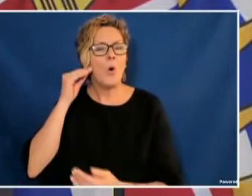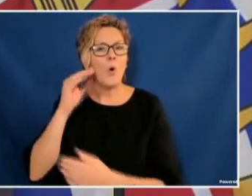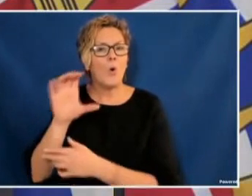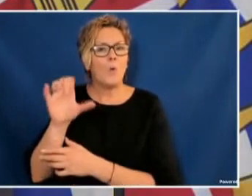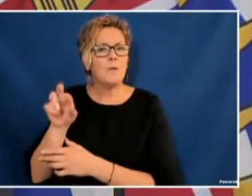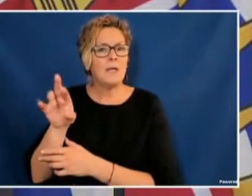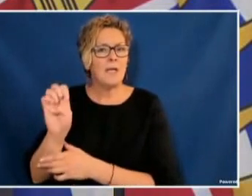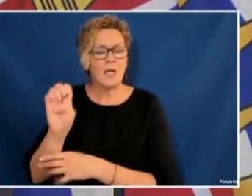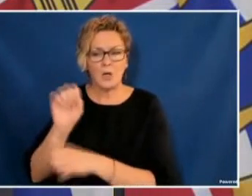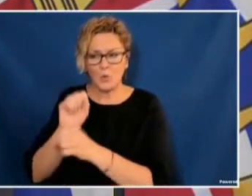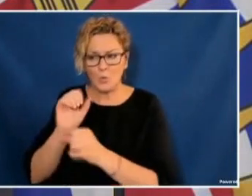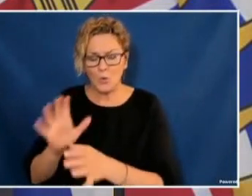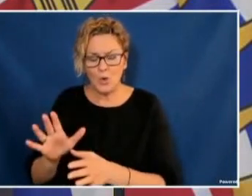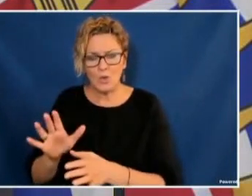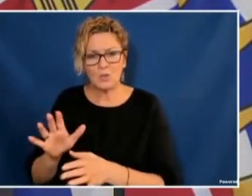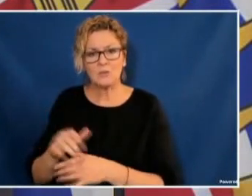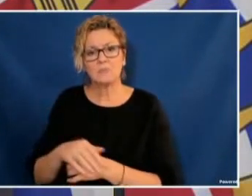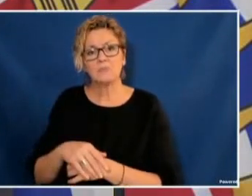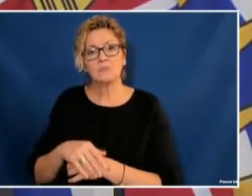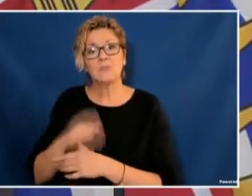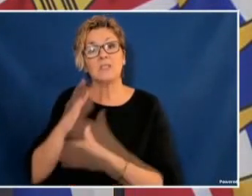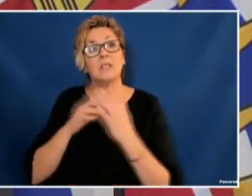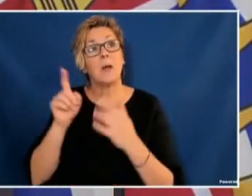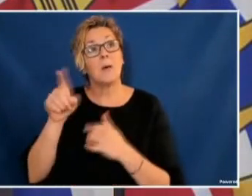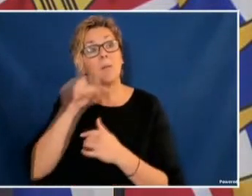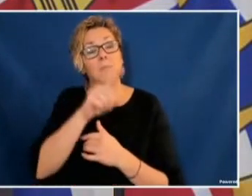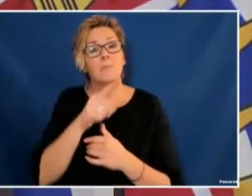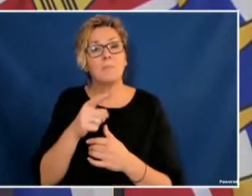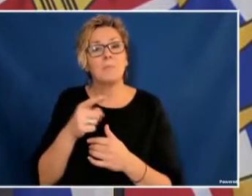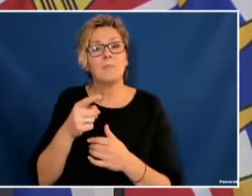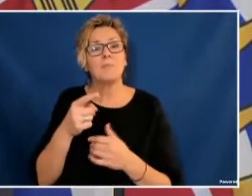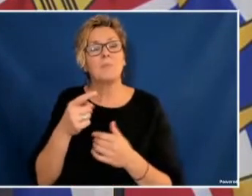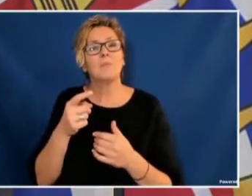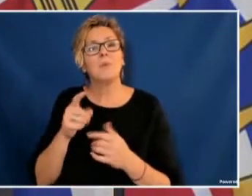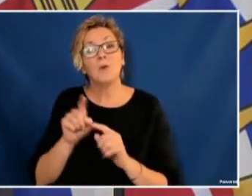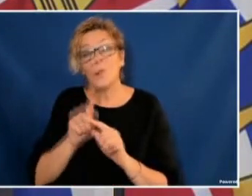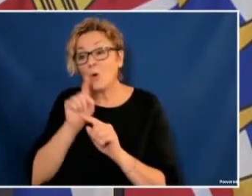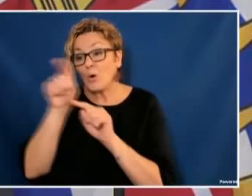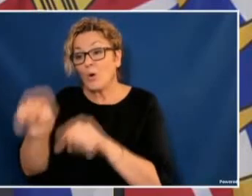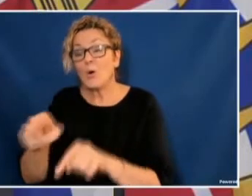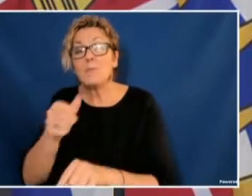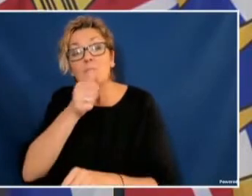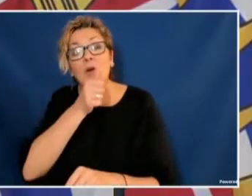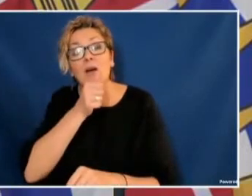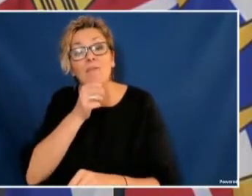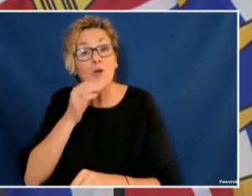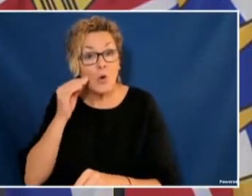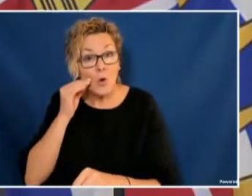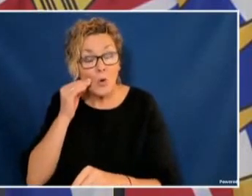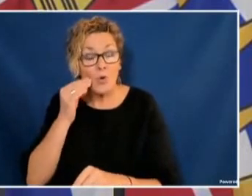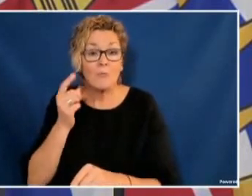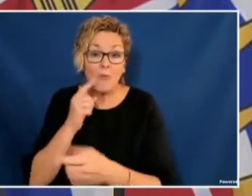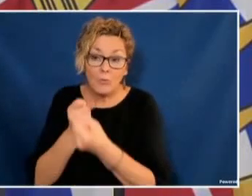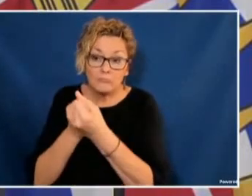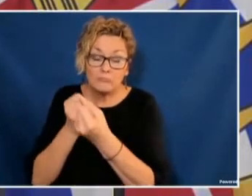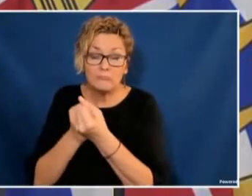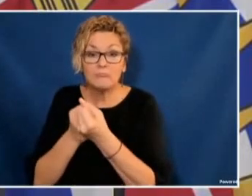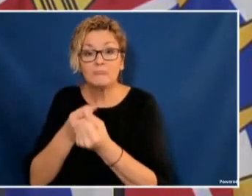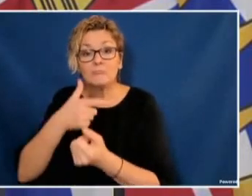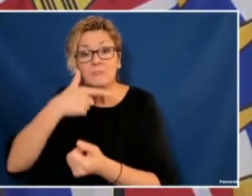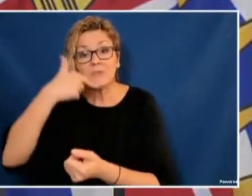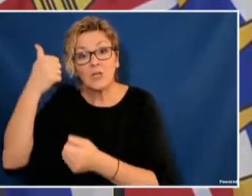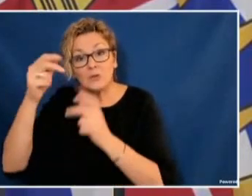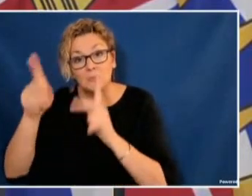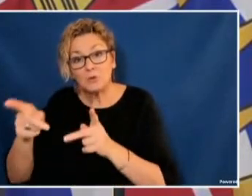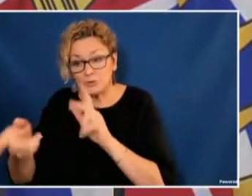Next question is from David Molko, CTV. Dr. Henry, last week you touched on some of the challenges of this wave, including that you